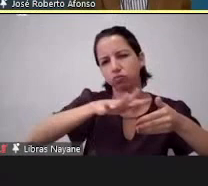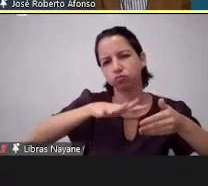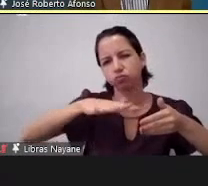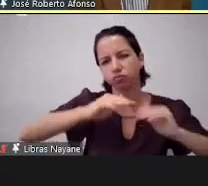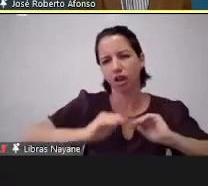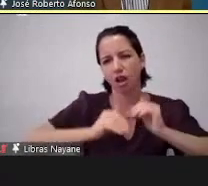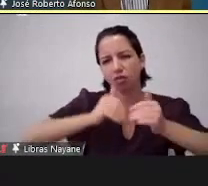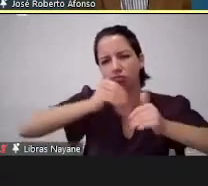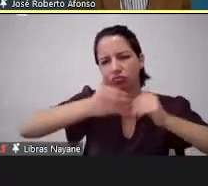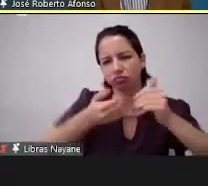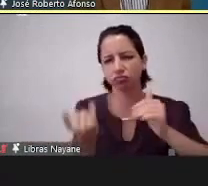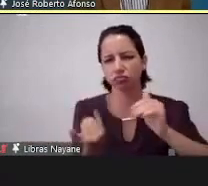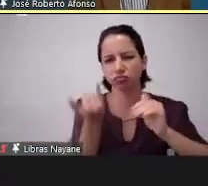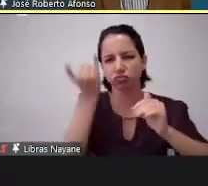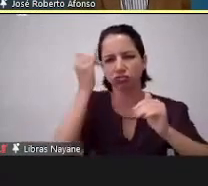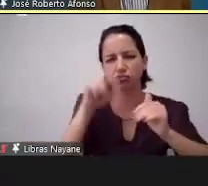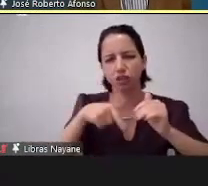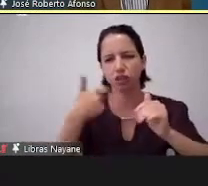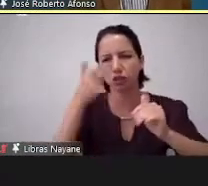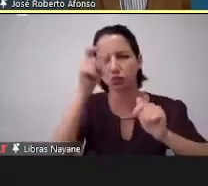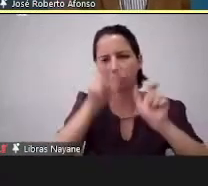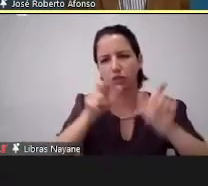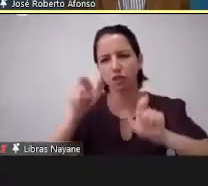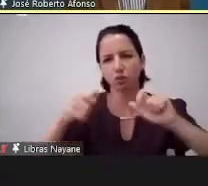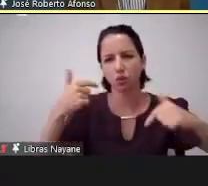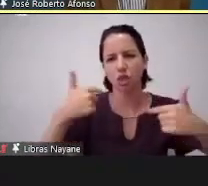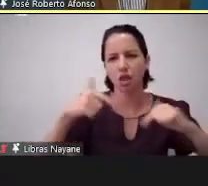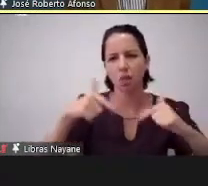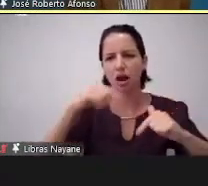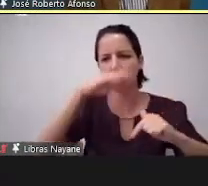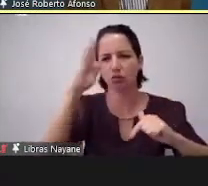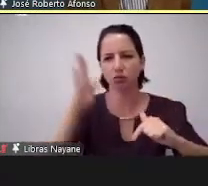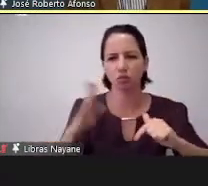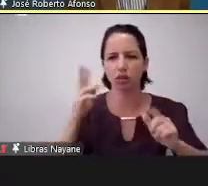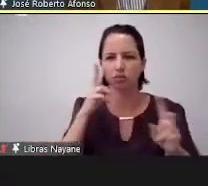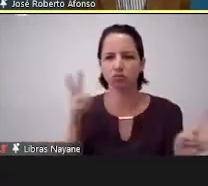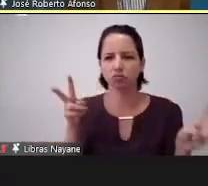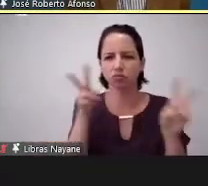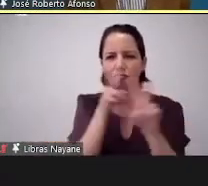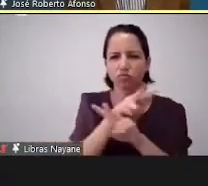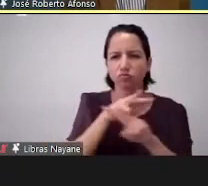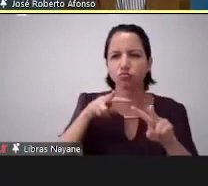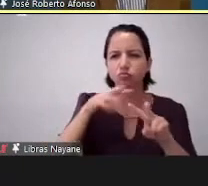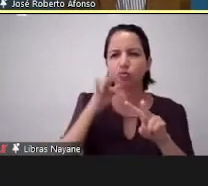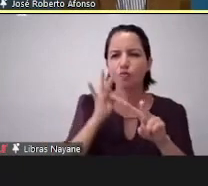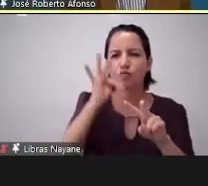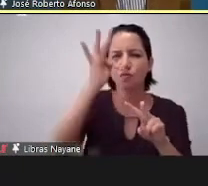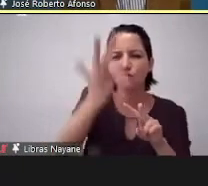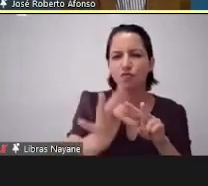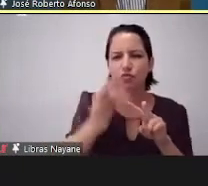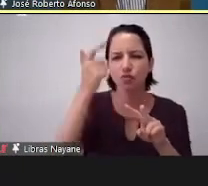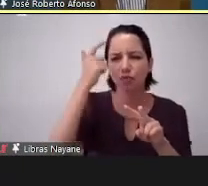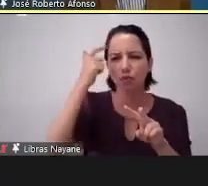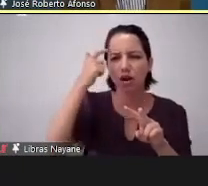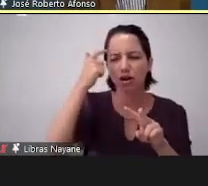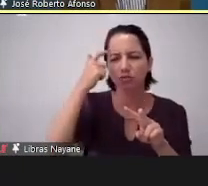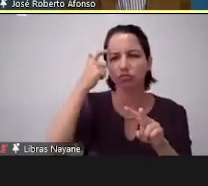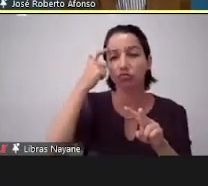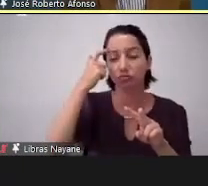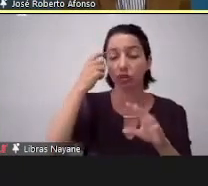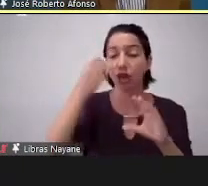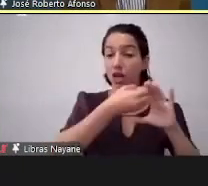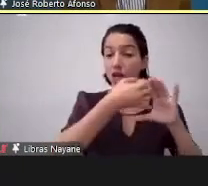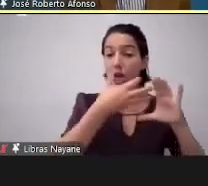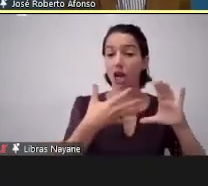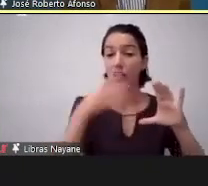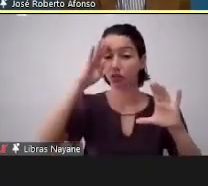of work and the management of the finance. The flexibility many talk about